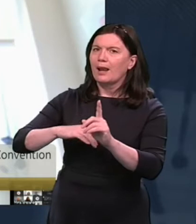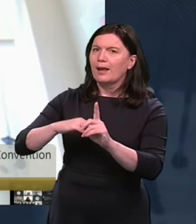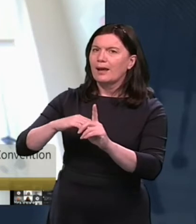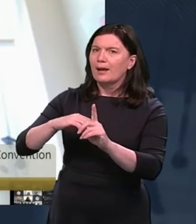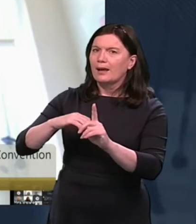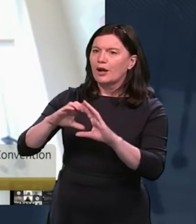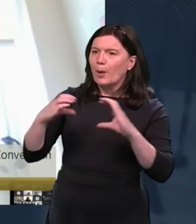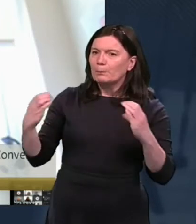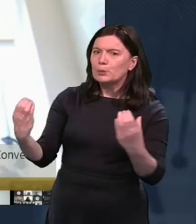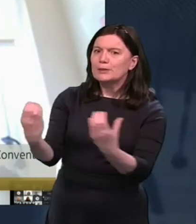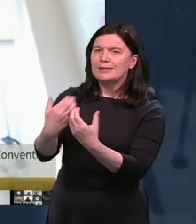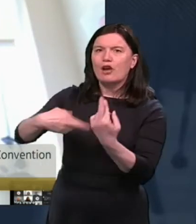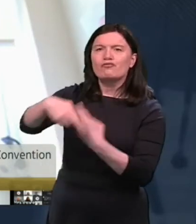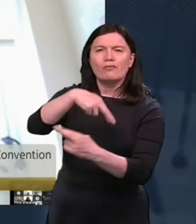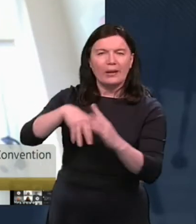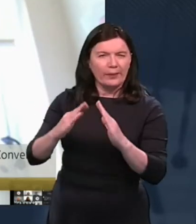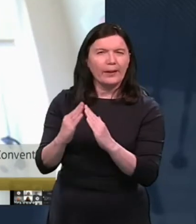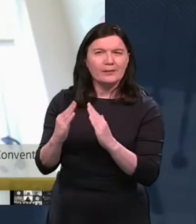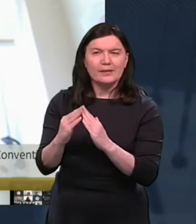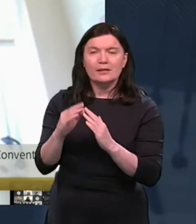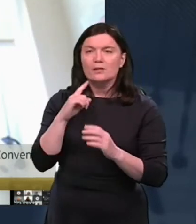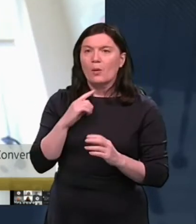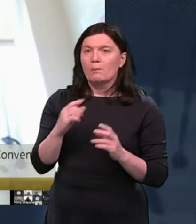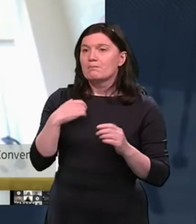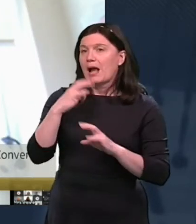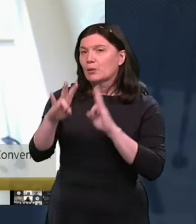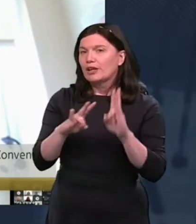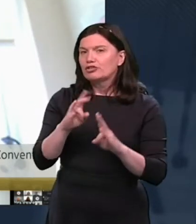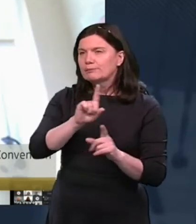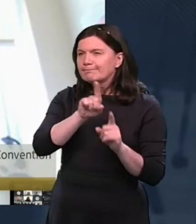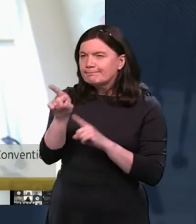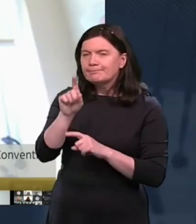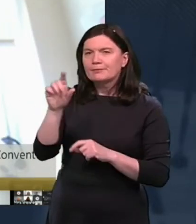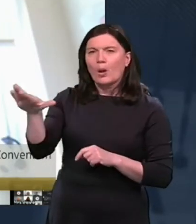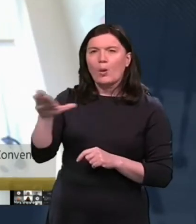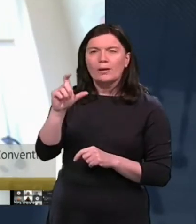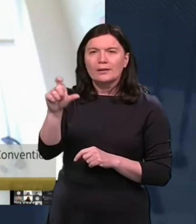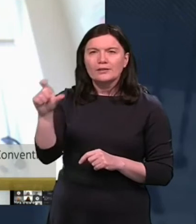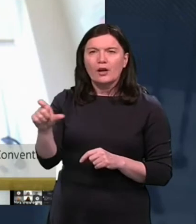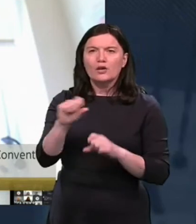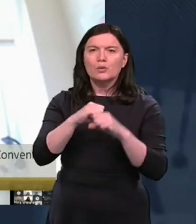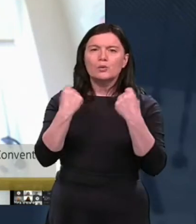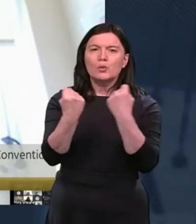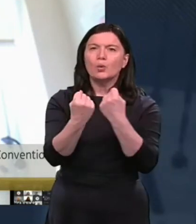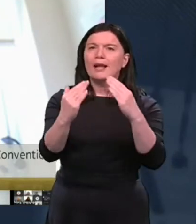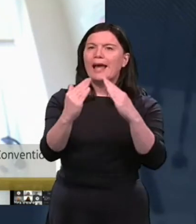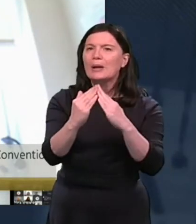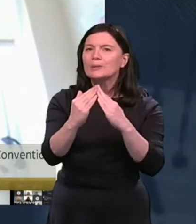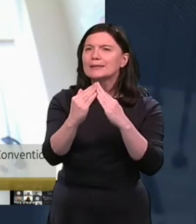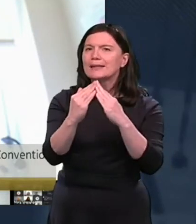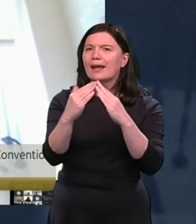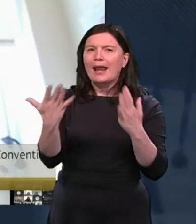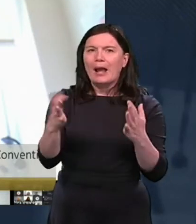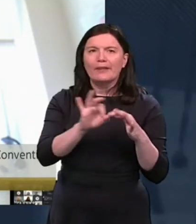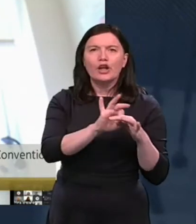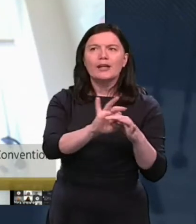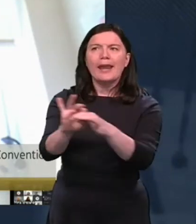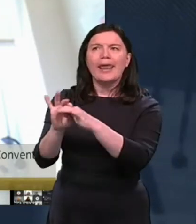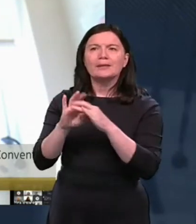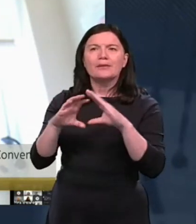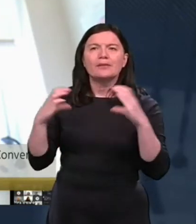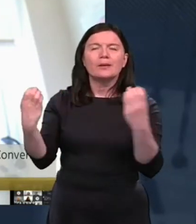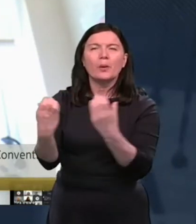So I suppose my question would be the role of the local authorities, you know, from a social housing and an infrastructural point of view, and making